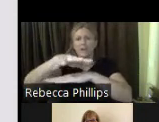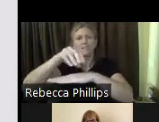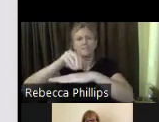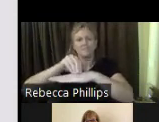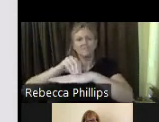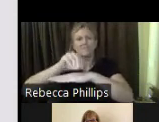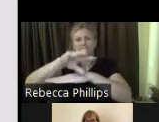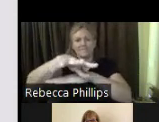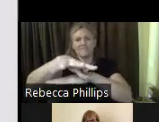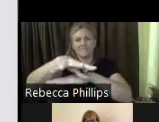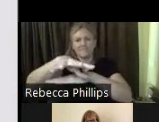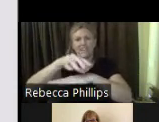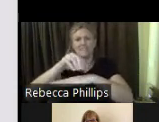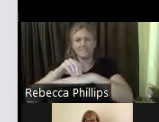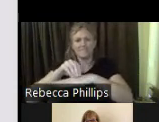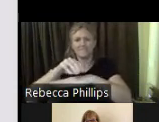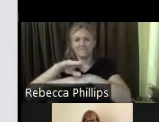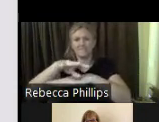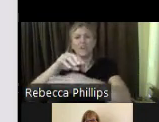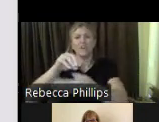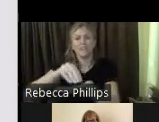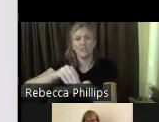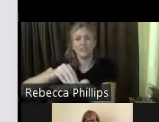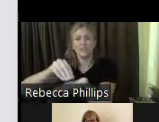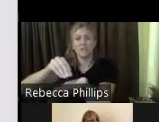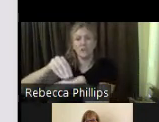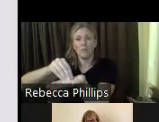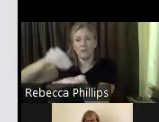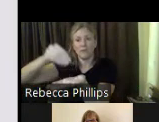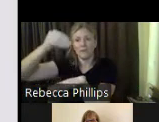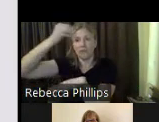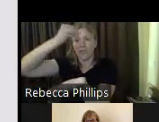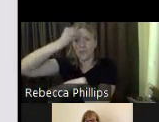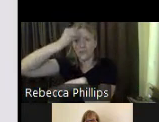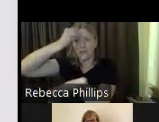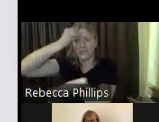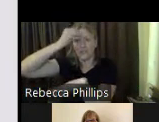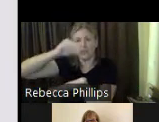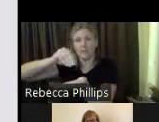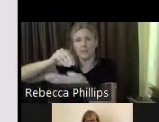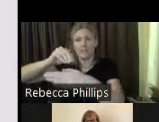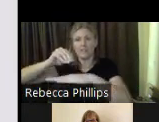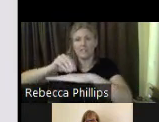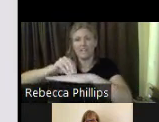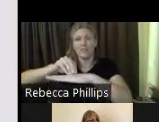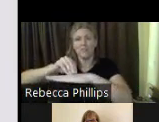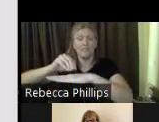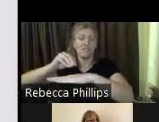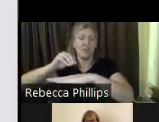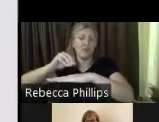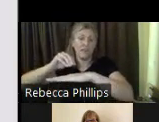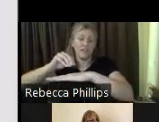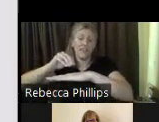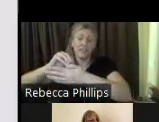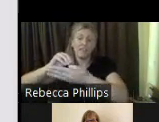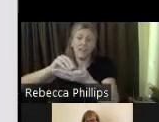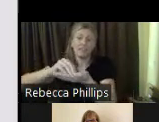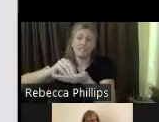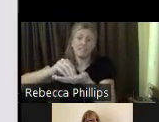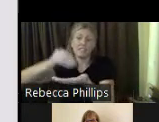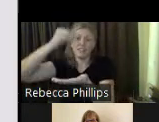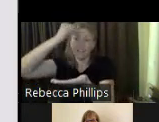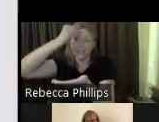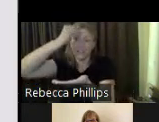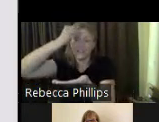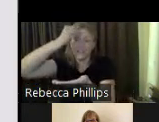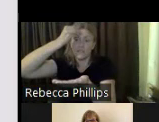sorry, learn. Yeah. Oh yeah, so learn would be open and coming to you. So this is the other one. So yeah, think of that because this